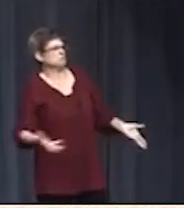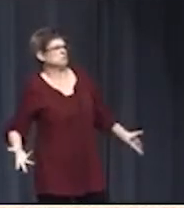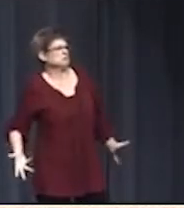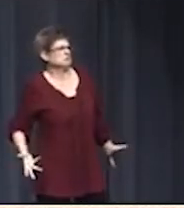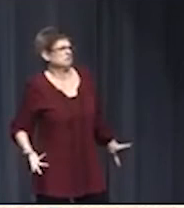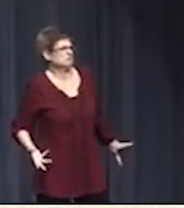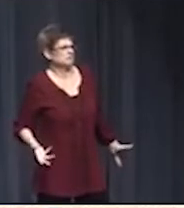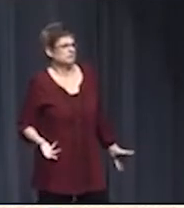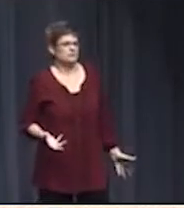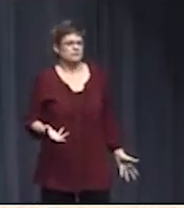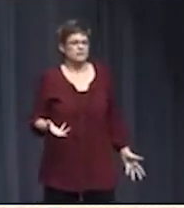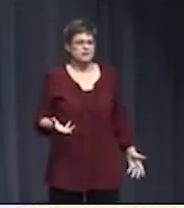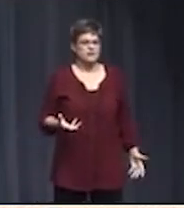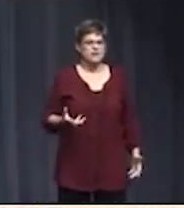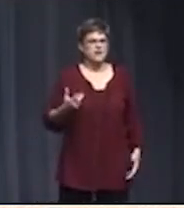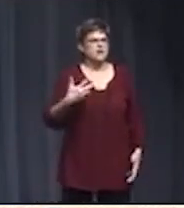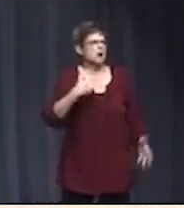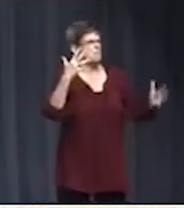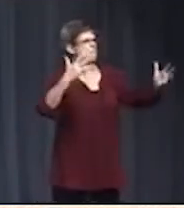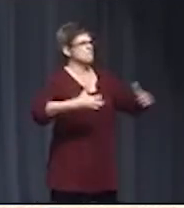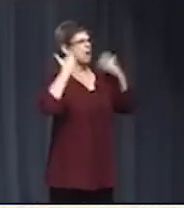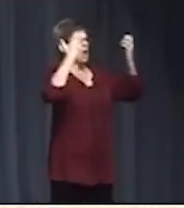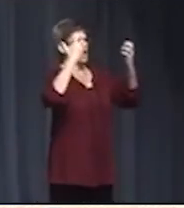And he turned and stomped out of the room.